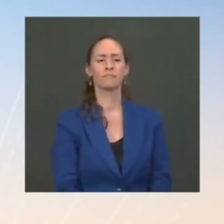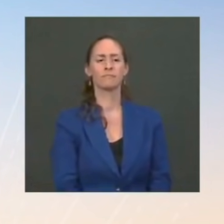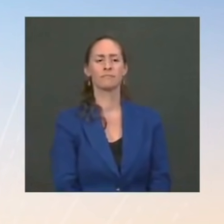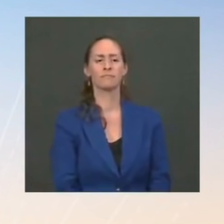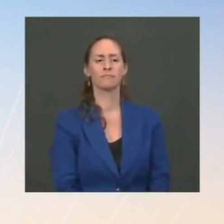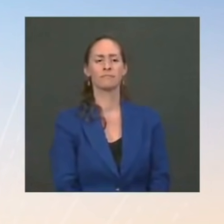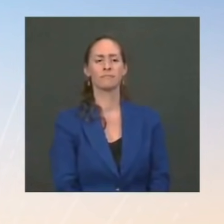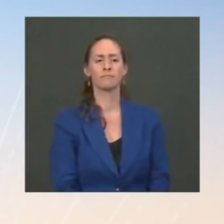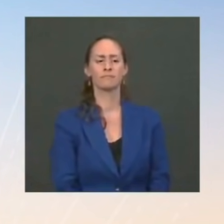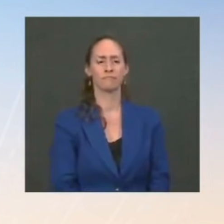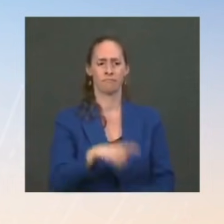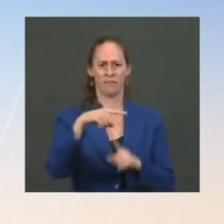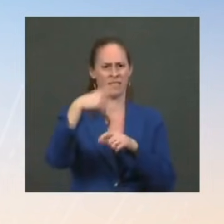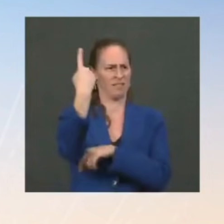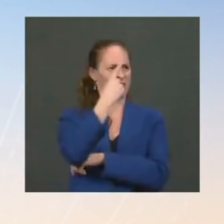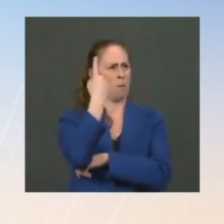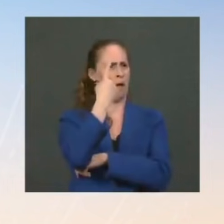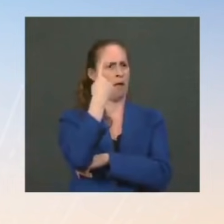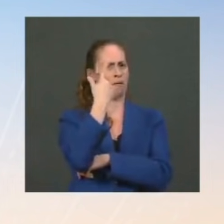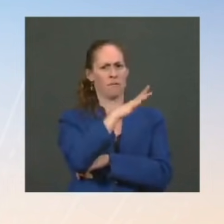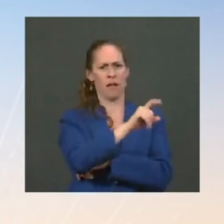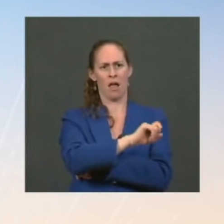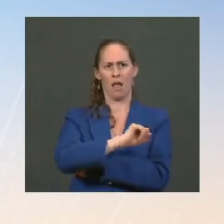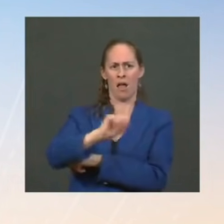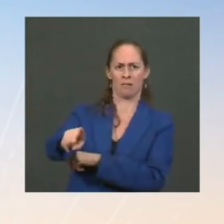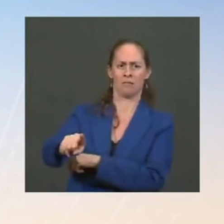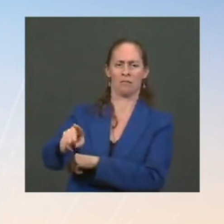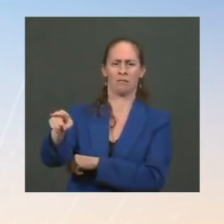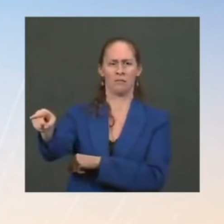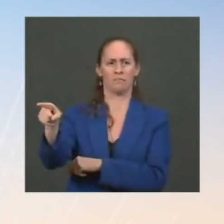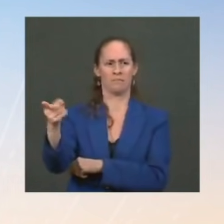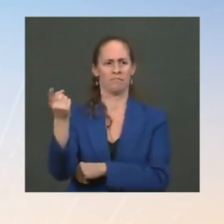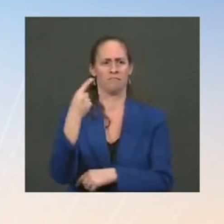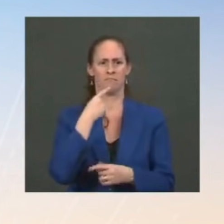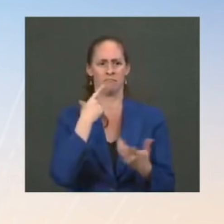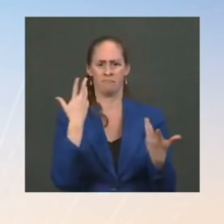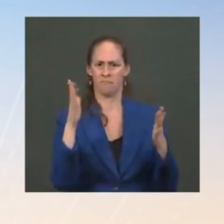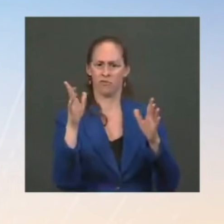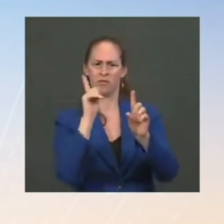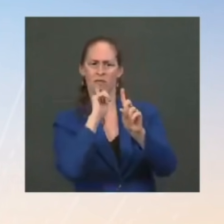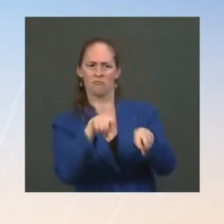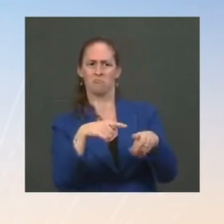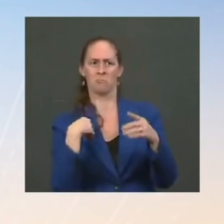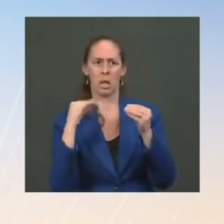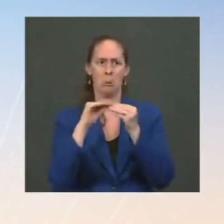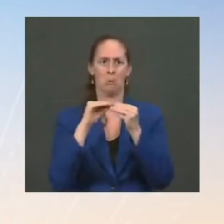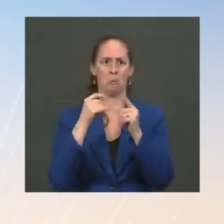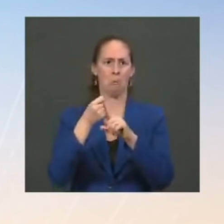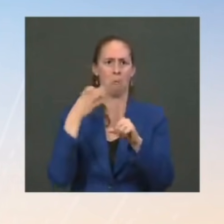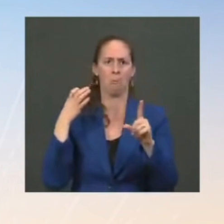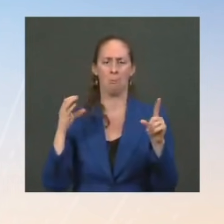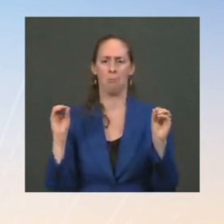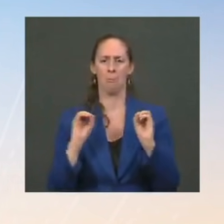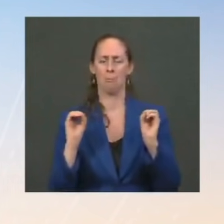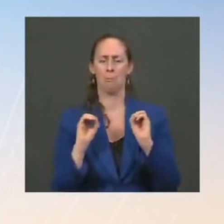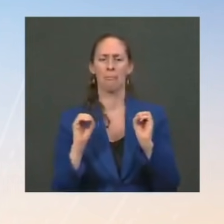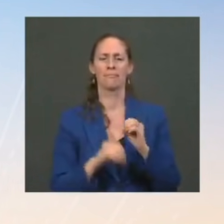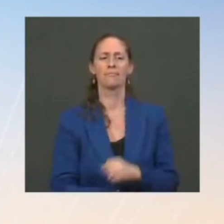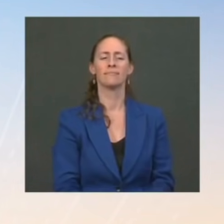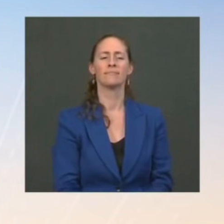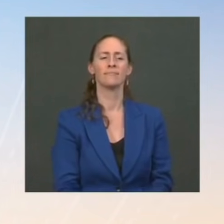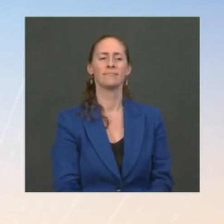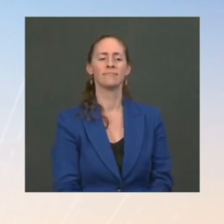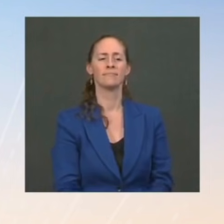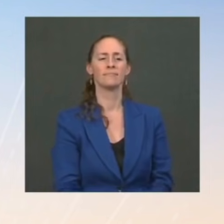this directly. I really don't have anything and anything else to say about that. Look, the relationship that